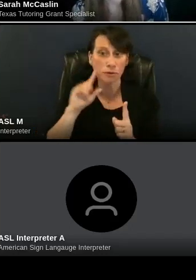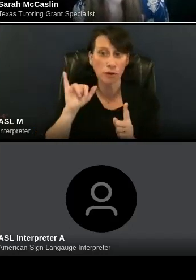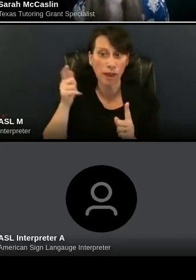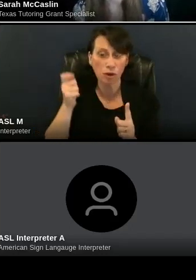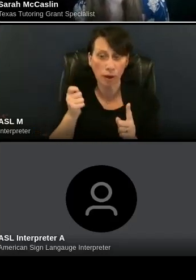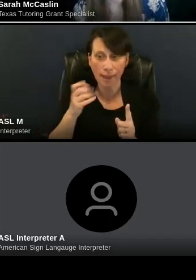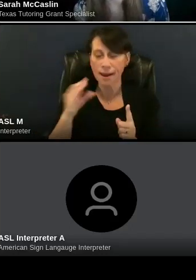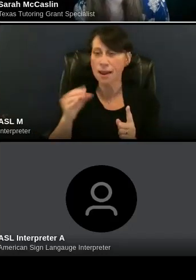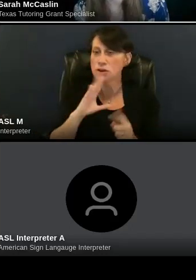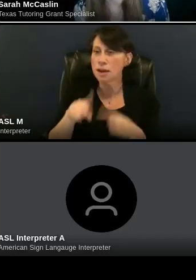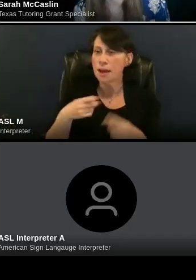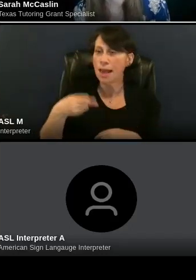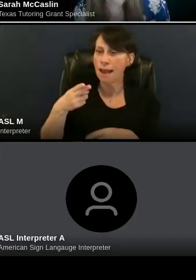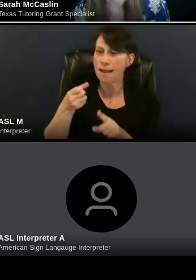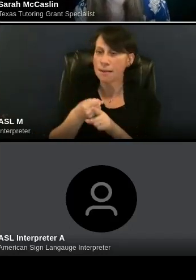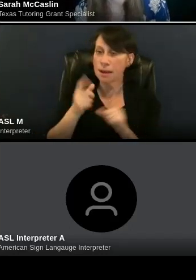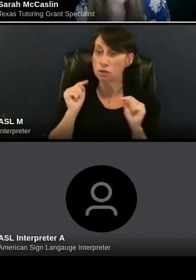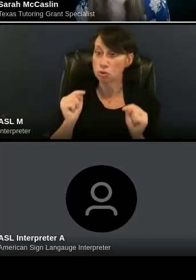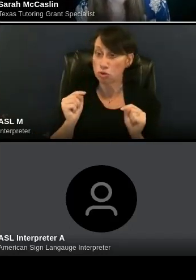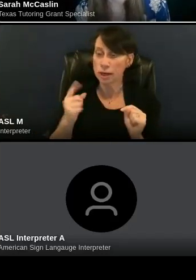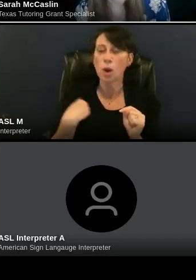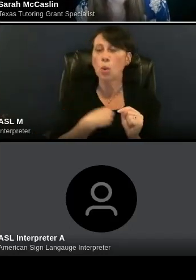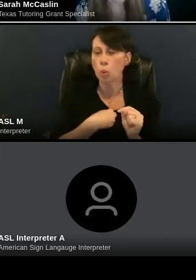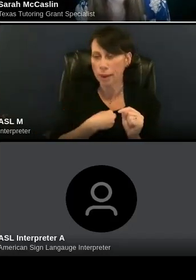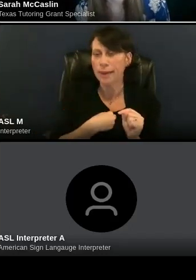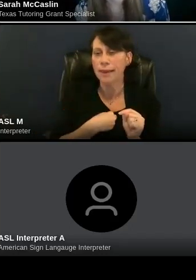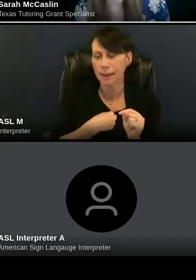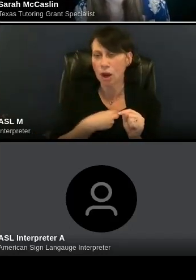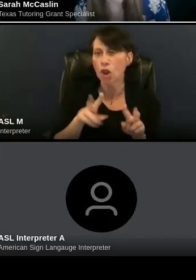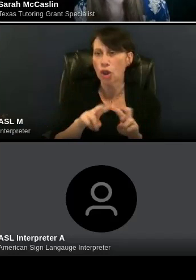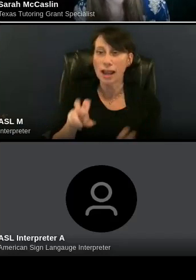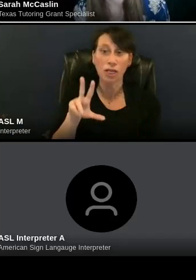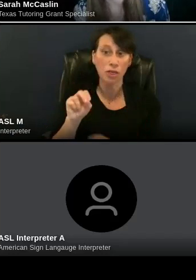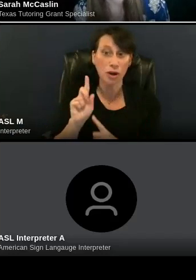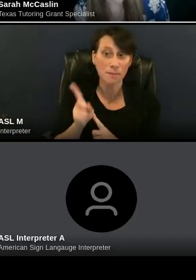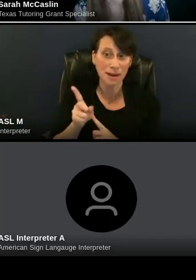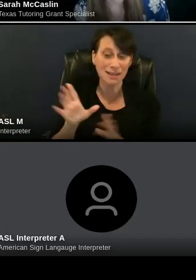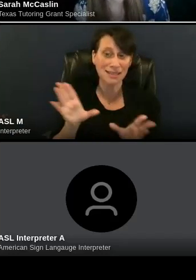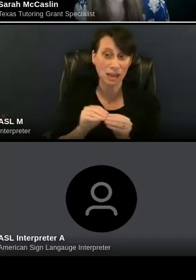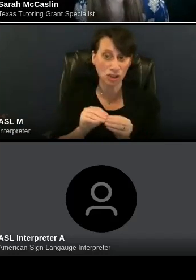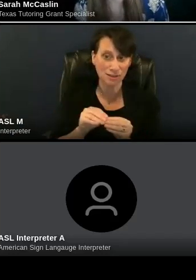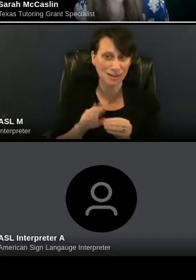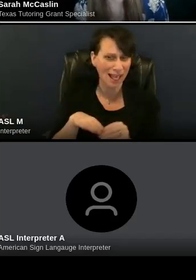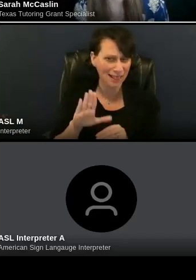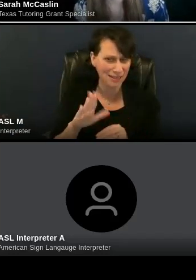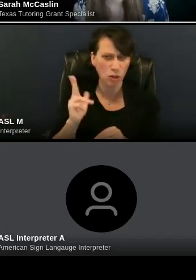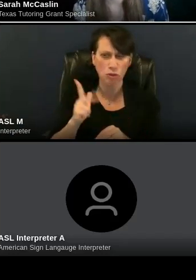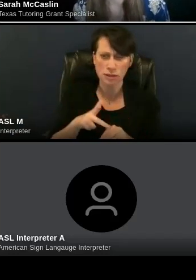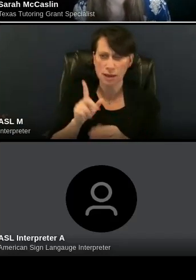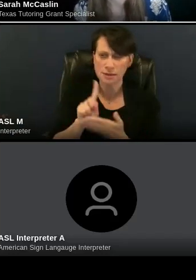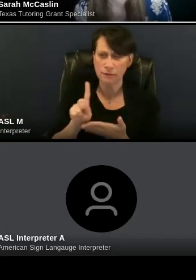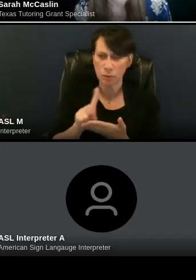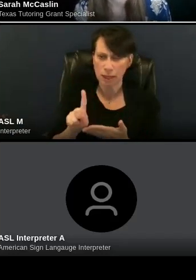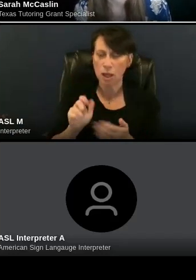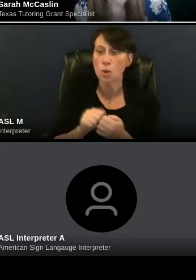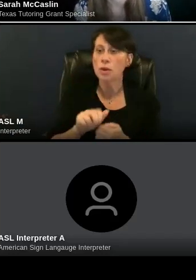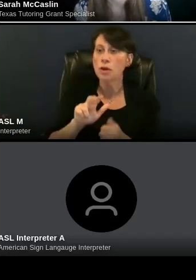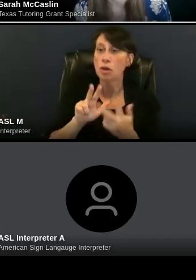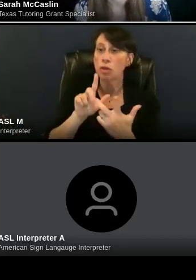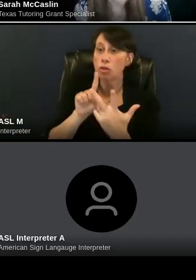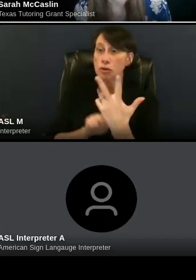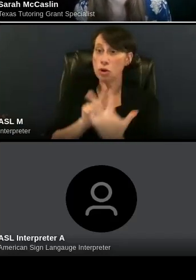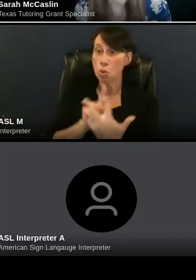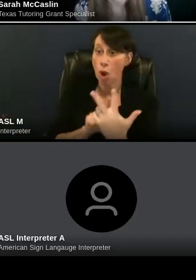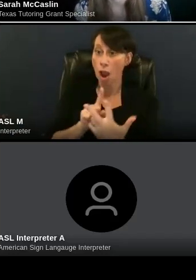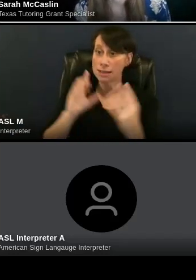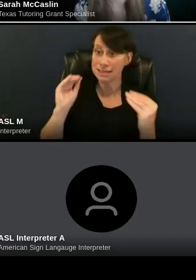grant and we're talking about high impact tutoring, we're looking at 30-minute sessions at least 3 times a week with a 3-to-1 student